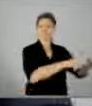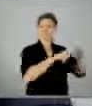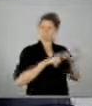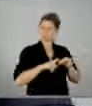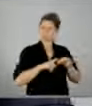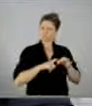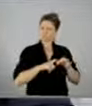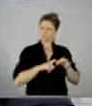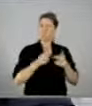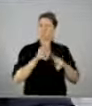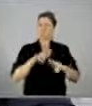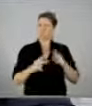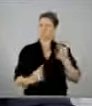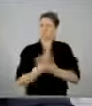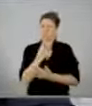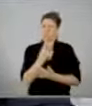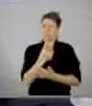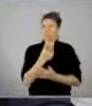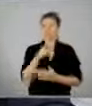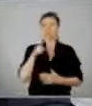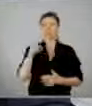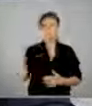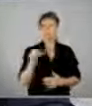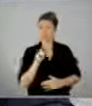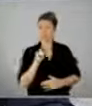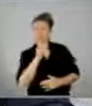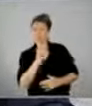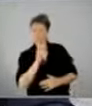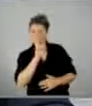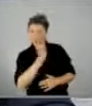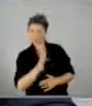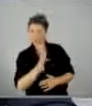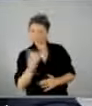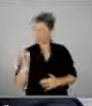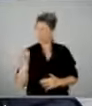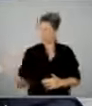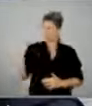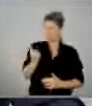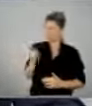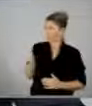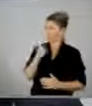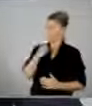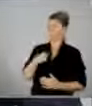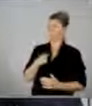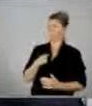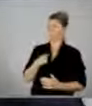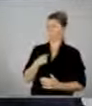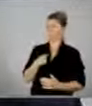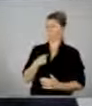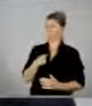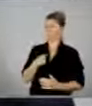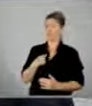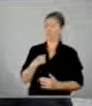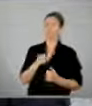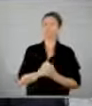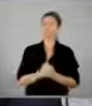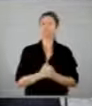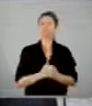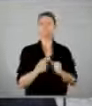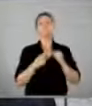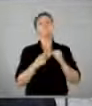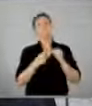if one of your ministers was aware, and who would you expect to be told by? Well, there are two points there. The first one is, and this is